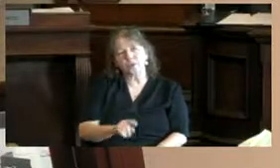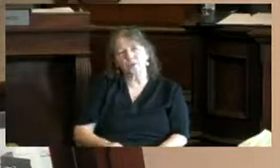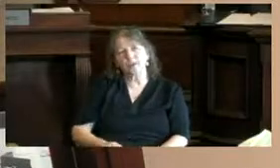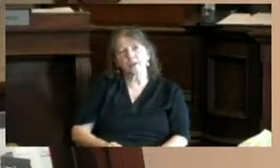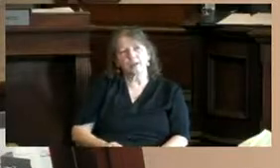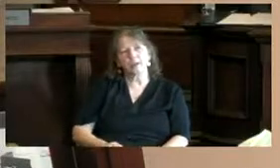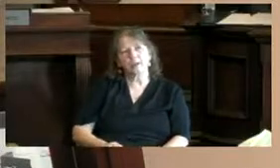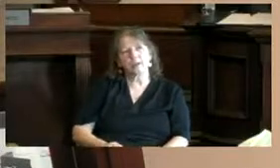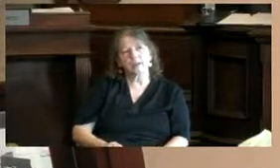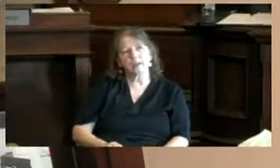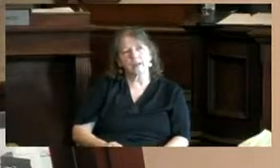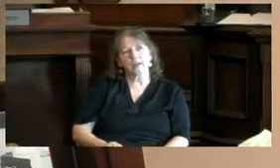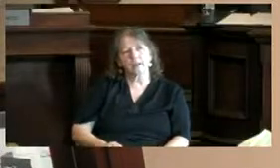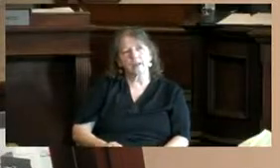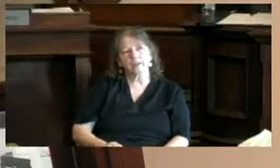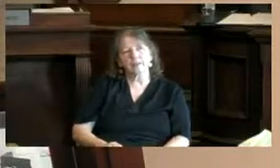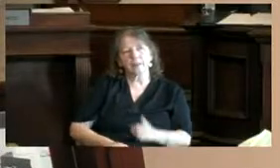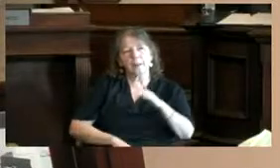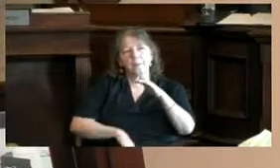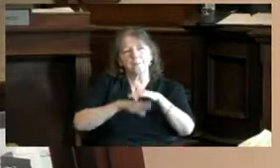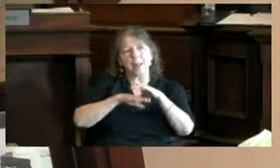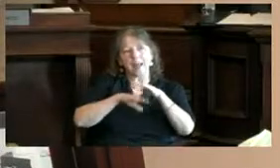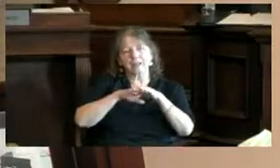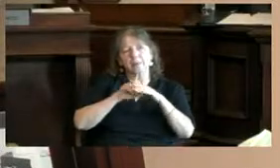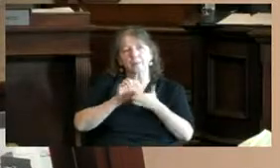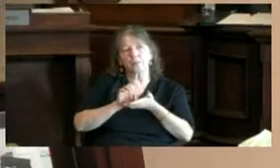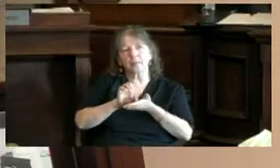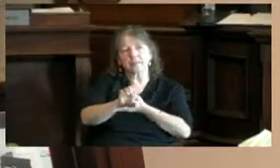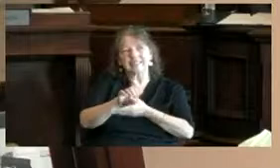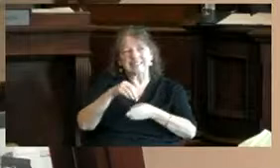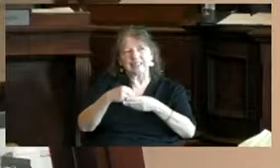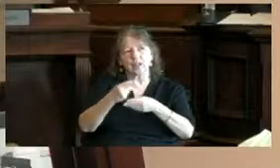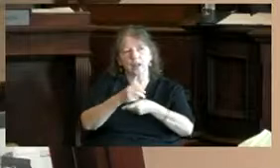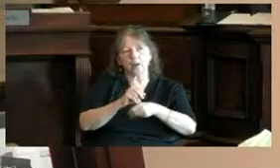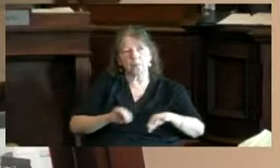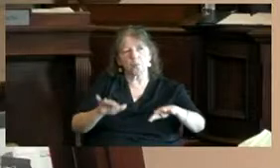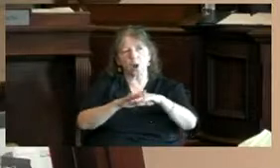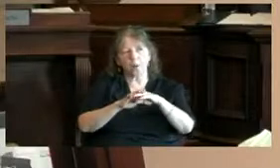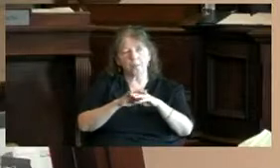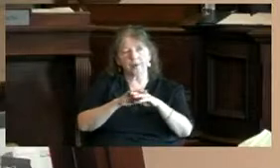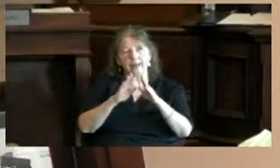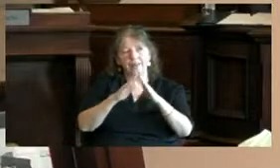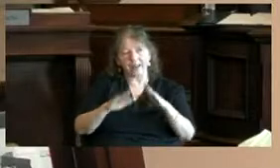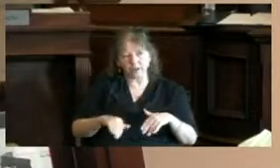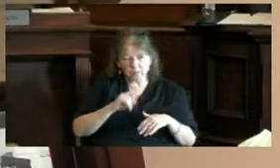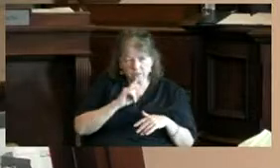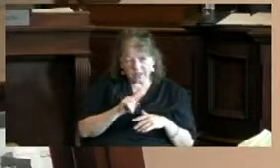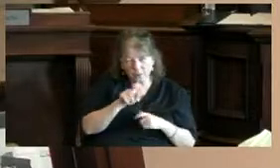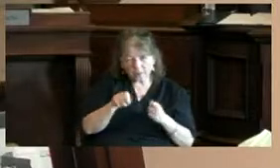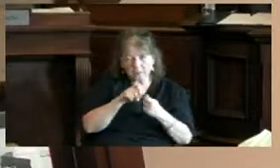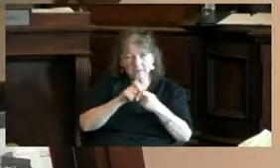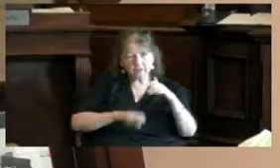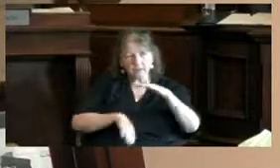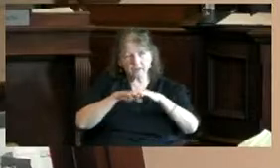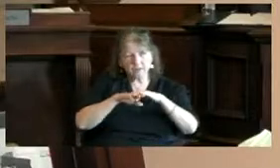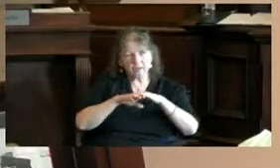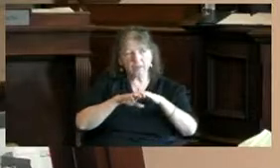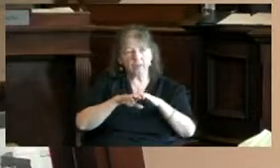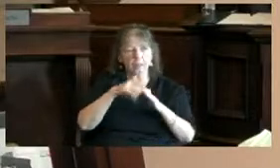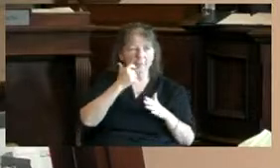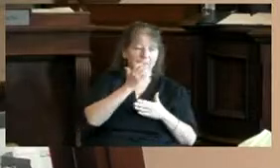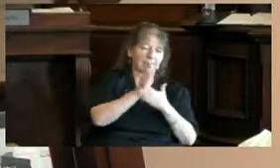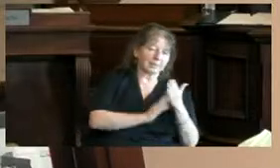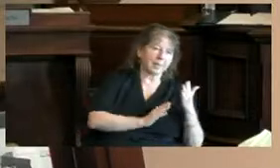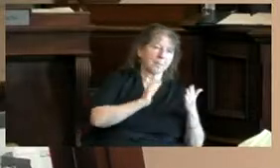the sort of the maximum that can be invested in a property. Is there an upper limit? I know some of the programs we have might